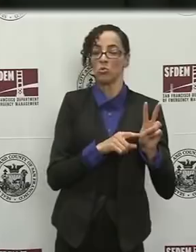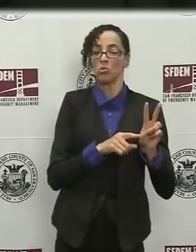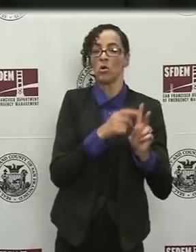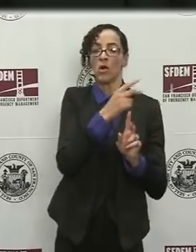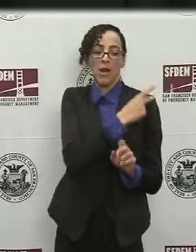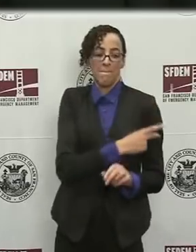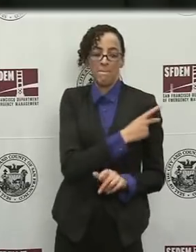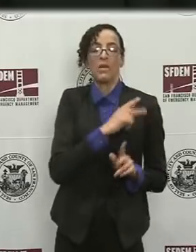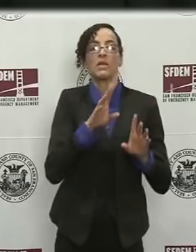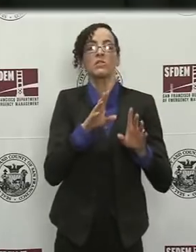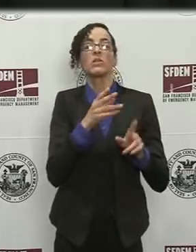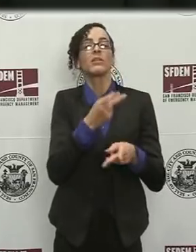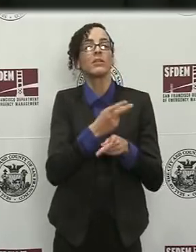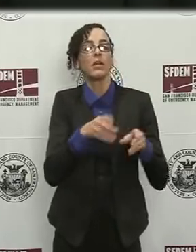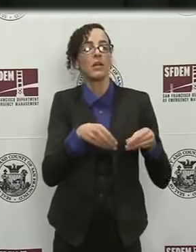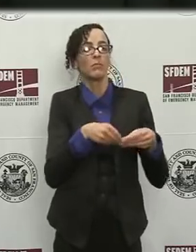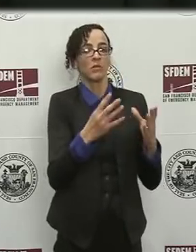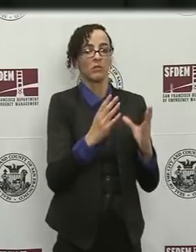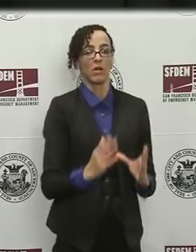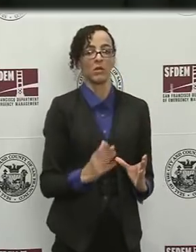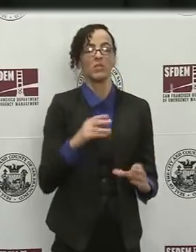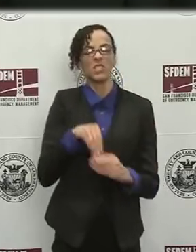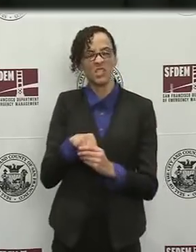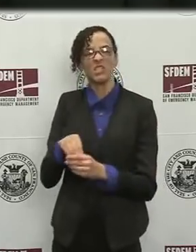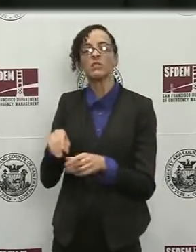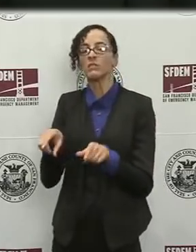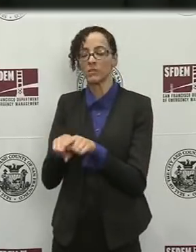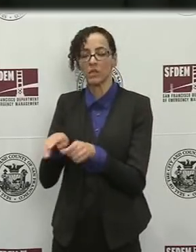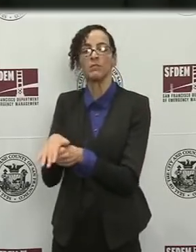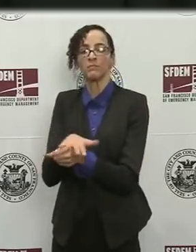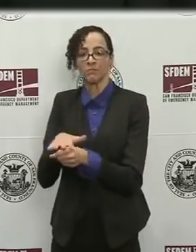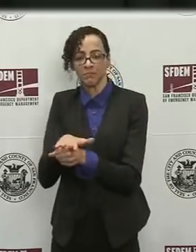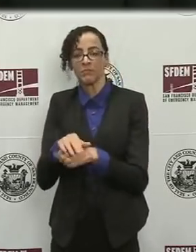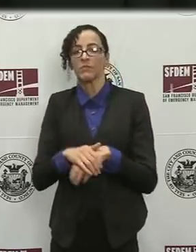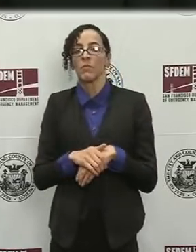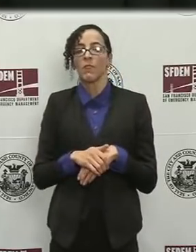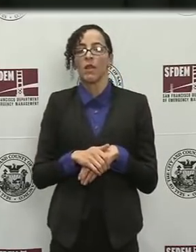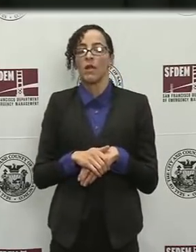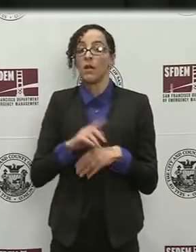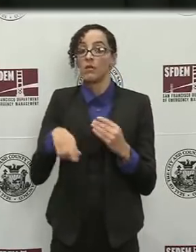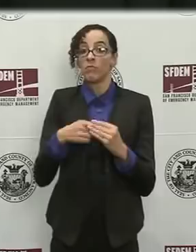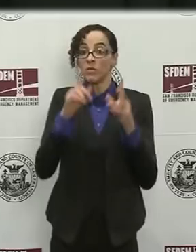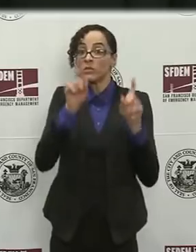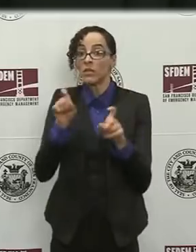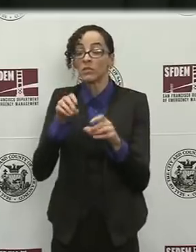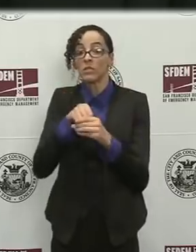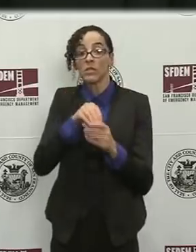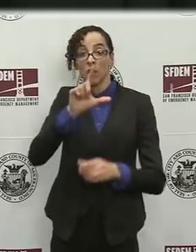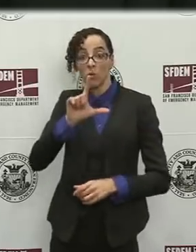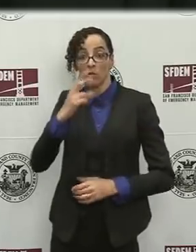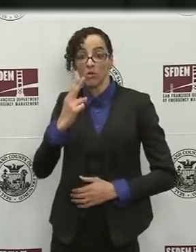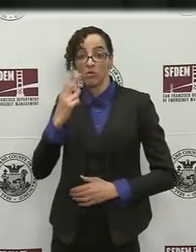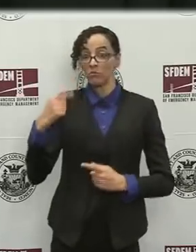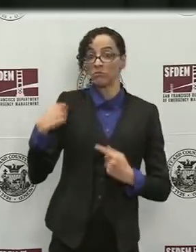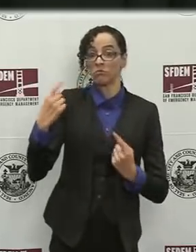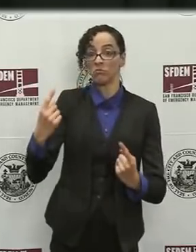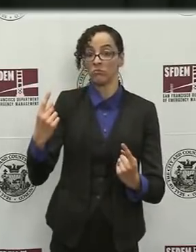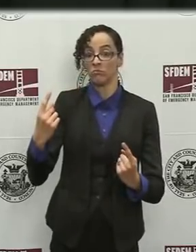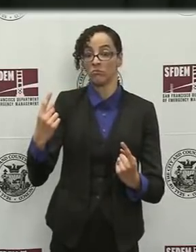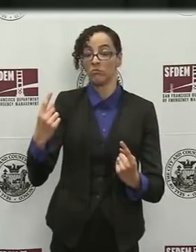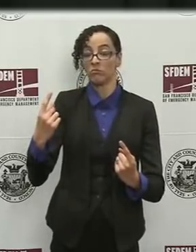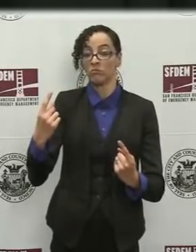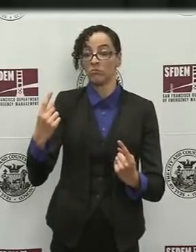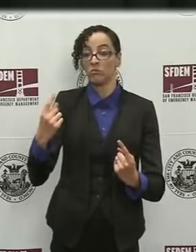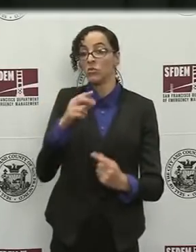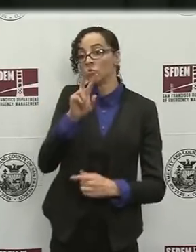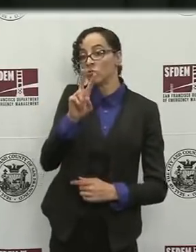5 neighborhood. With regard to testing at Laguna Honda, to date, 290 staff have